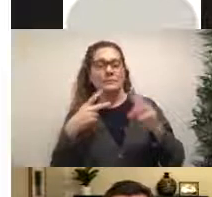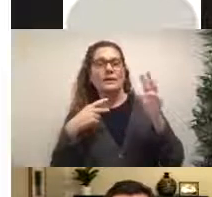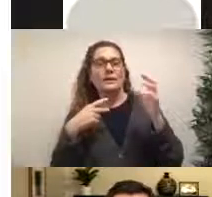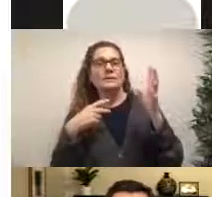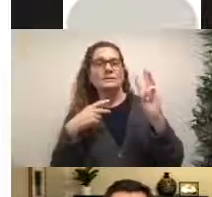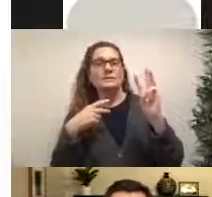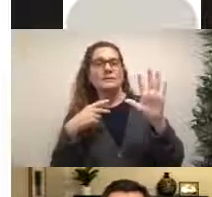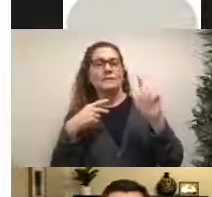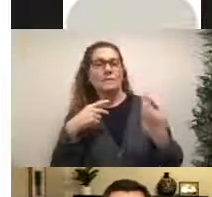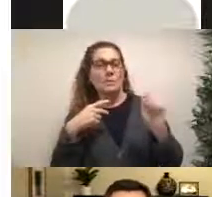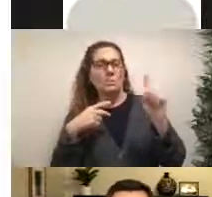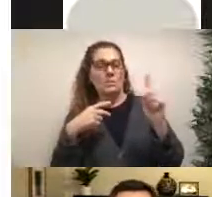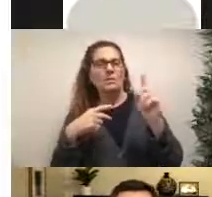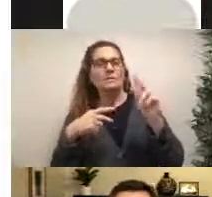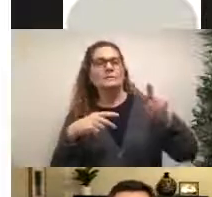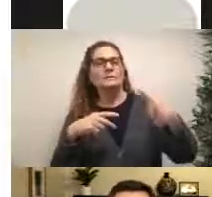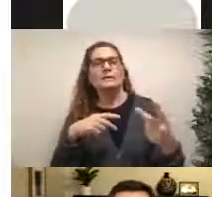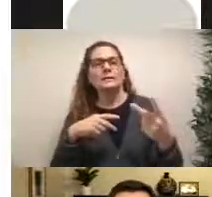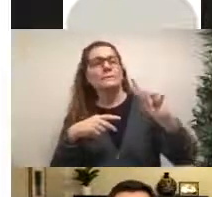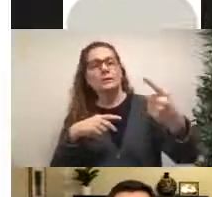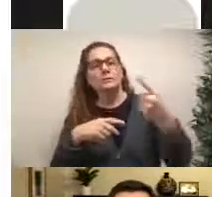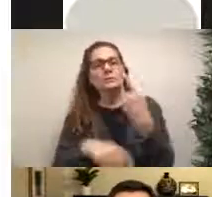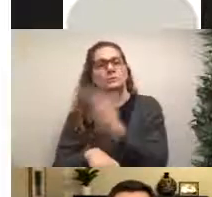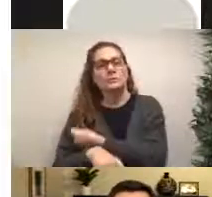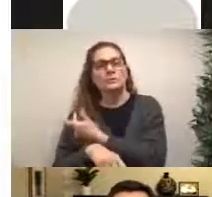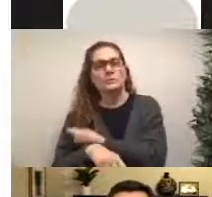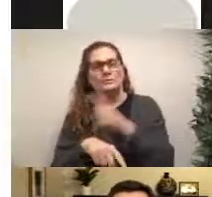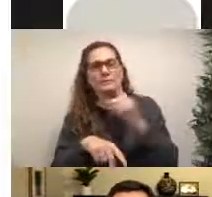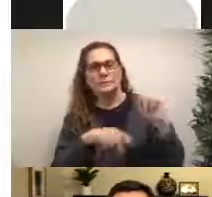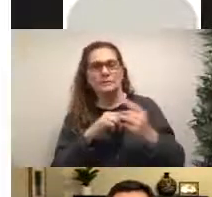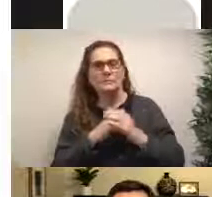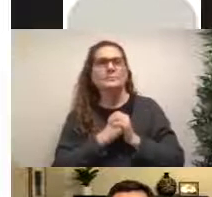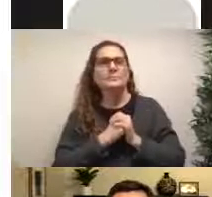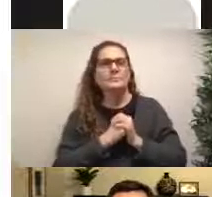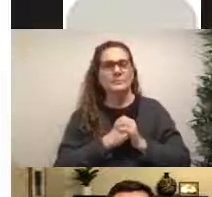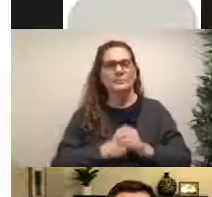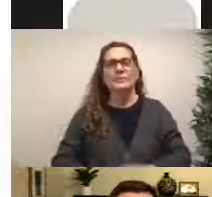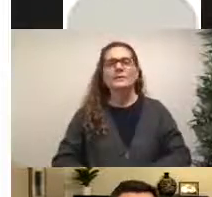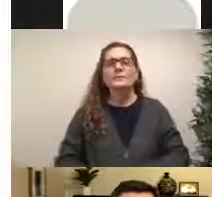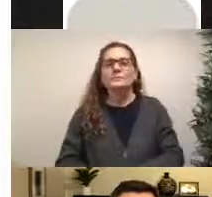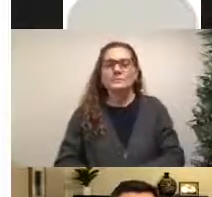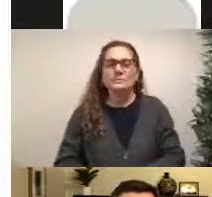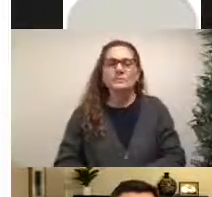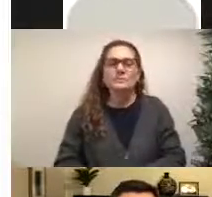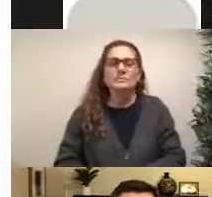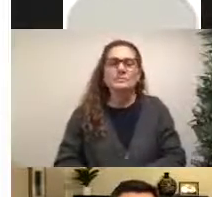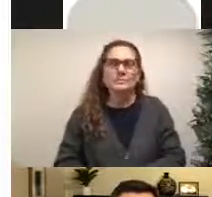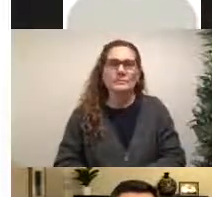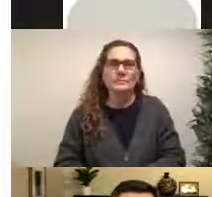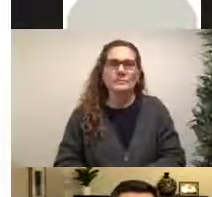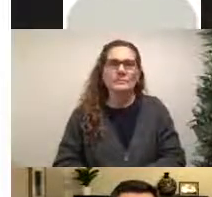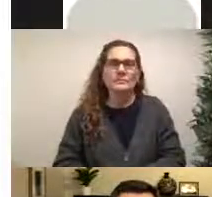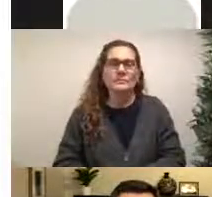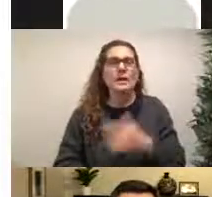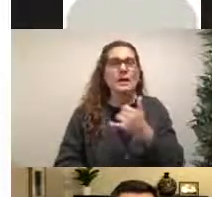of adults have received at least one dose. The vaccination for our kids, for the 5 to 11-year-olds, is still unavailable.